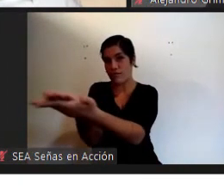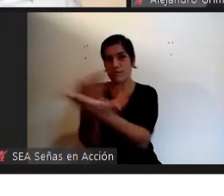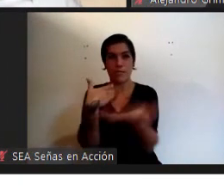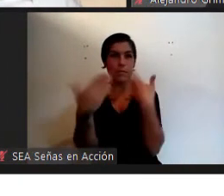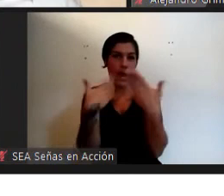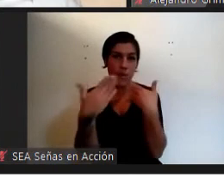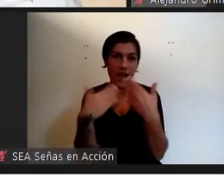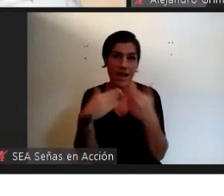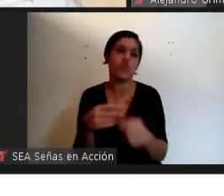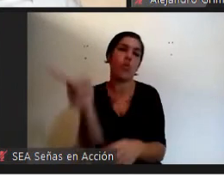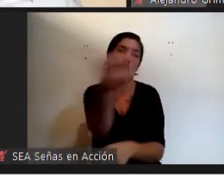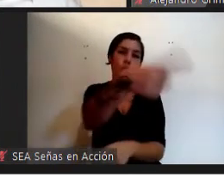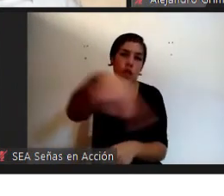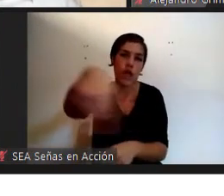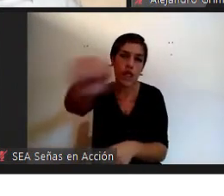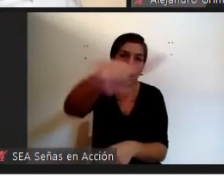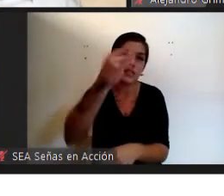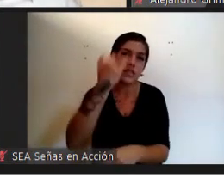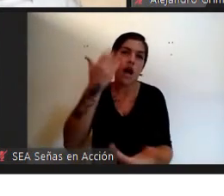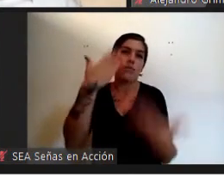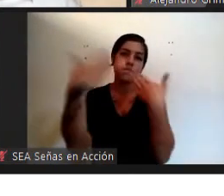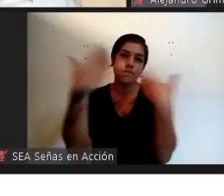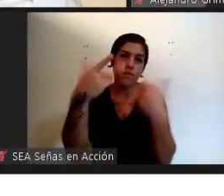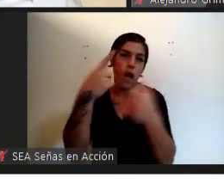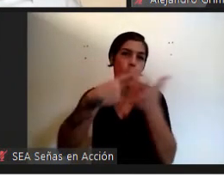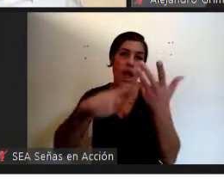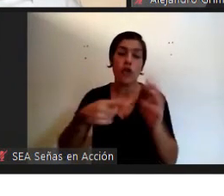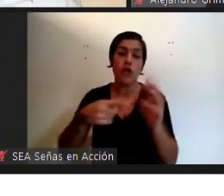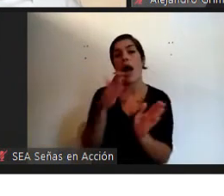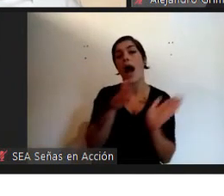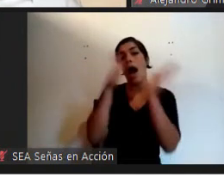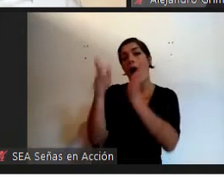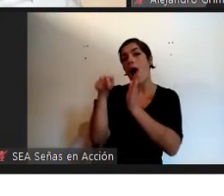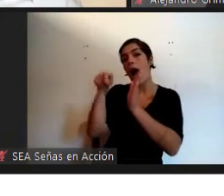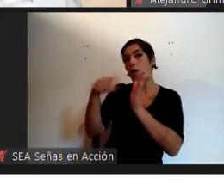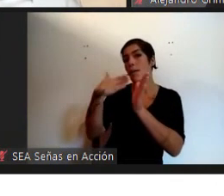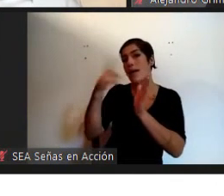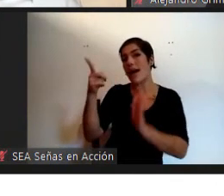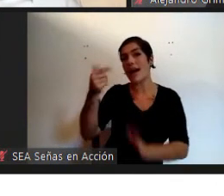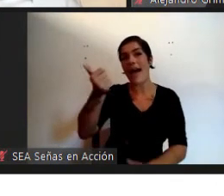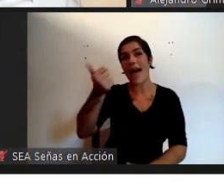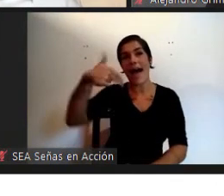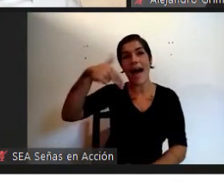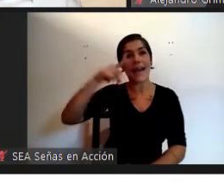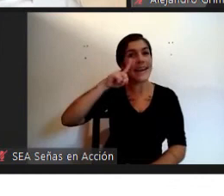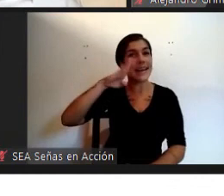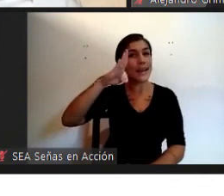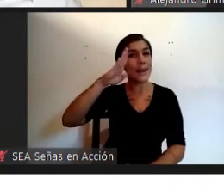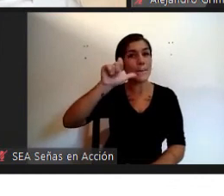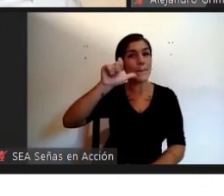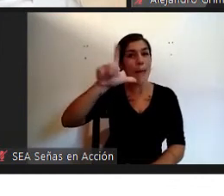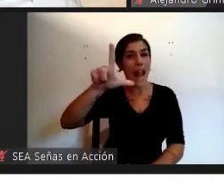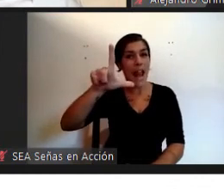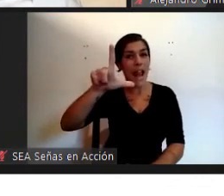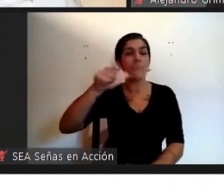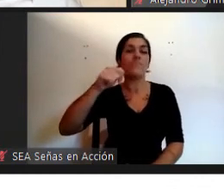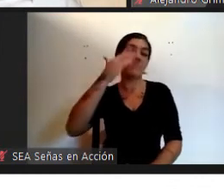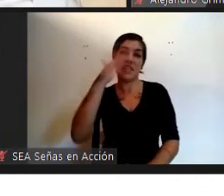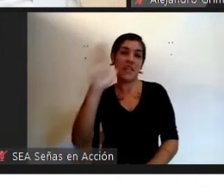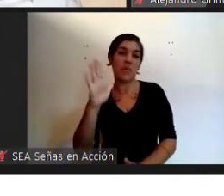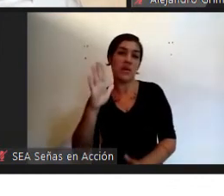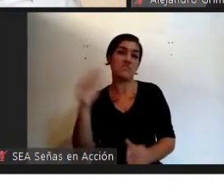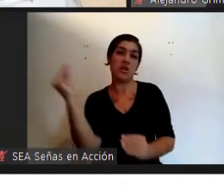existence. I'd like to open up to all the things that have been said. I'll give the floor to Aníbal, and then we will